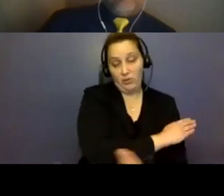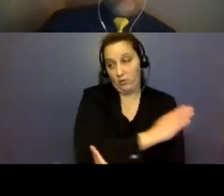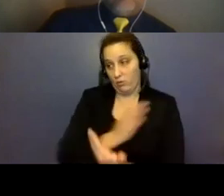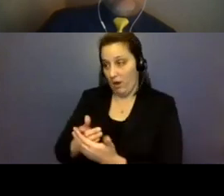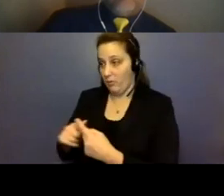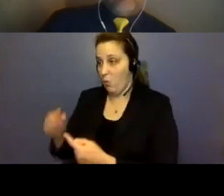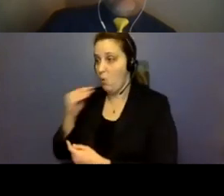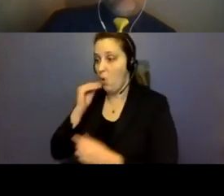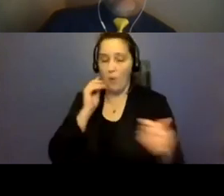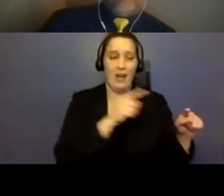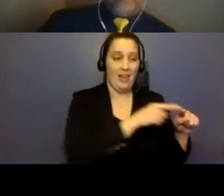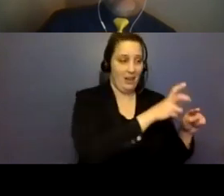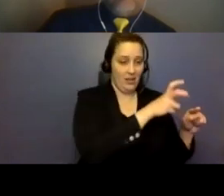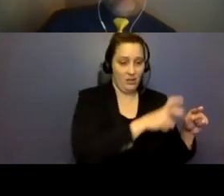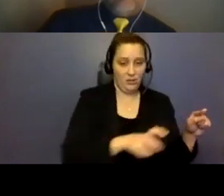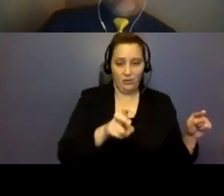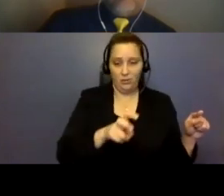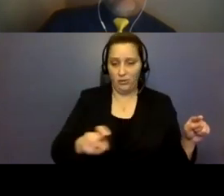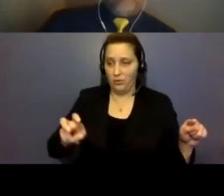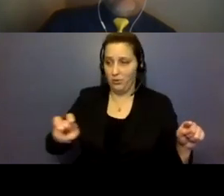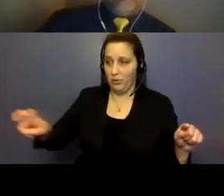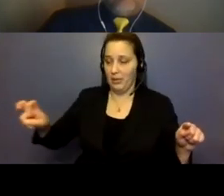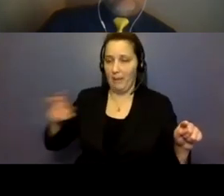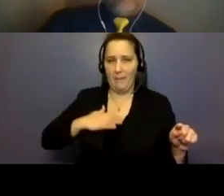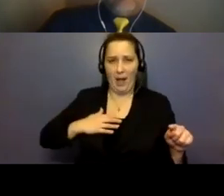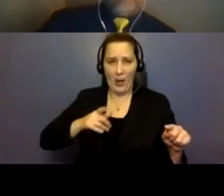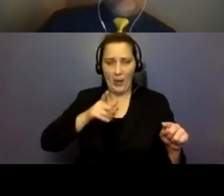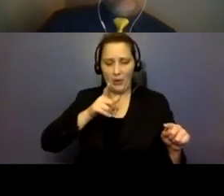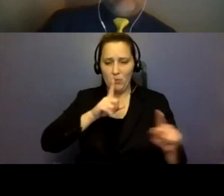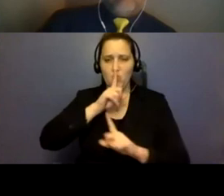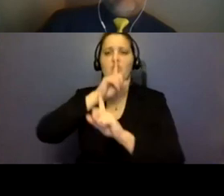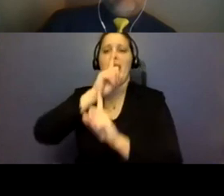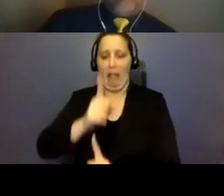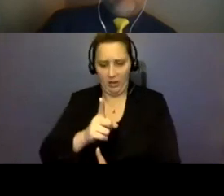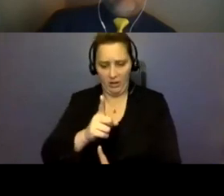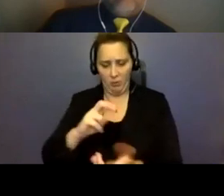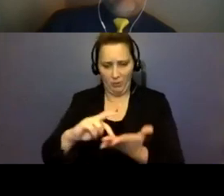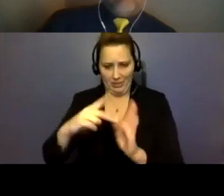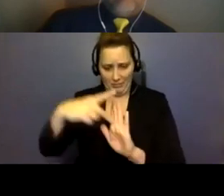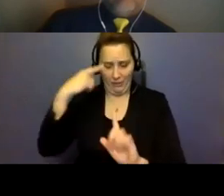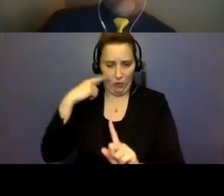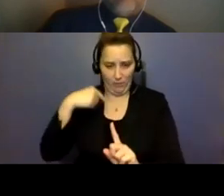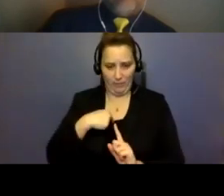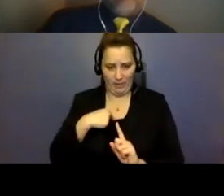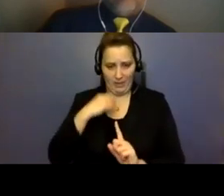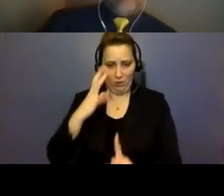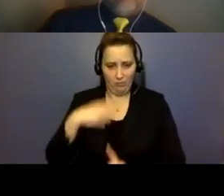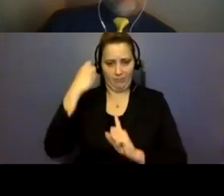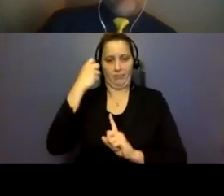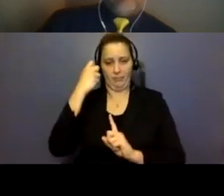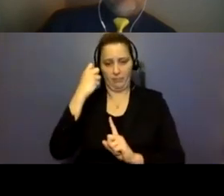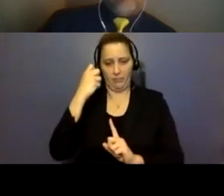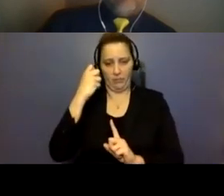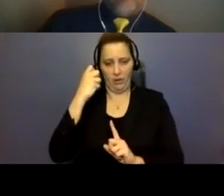of understanding how you reclaim that space of what you thought reality was. And I think this is why I'm so